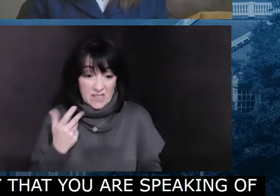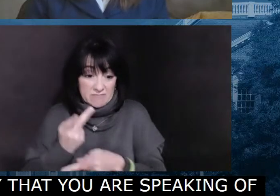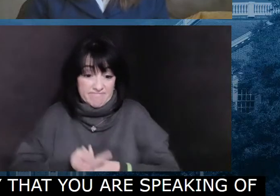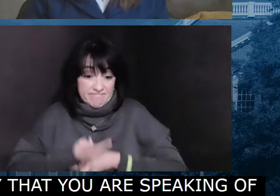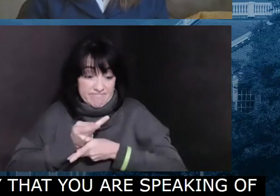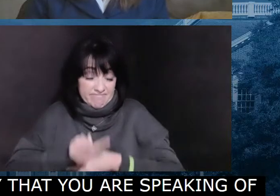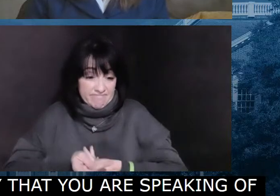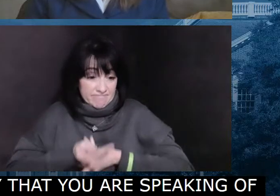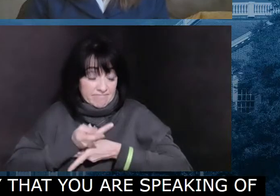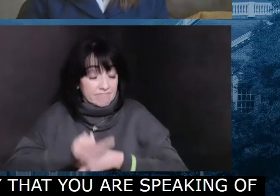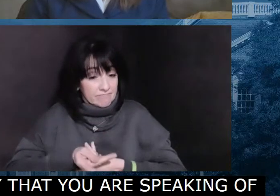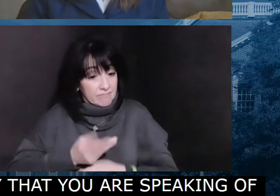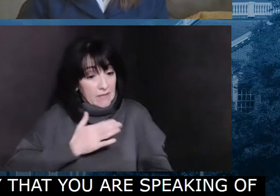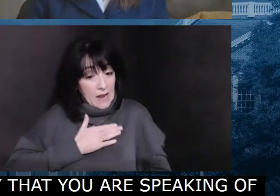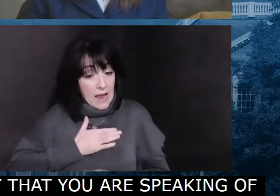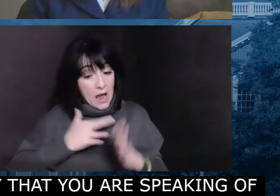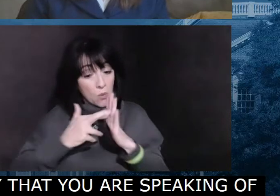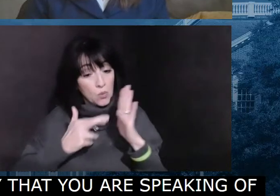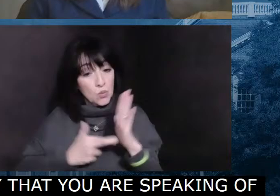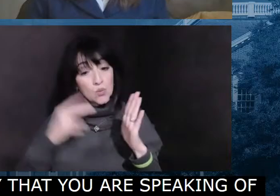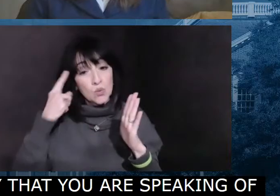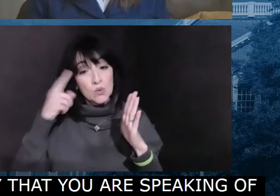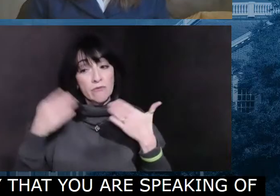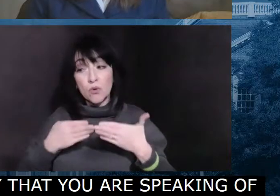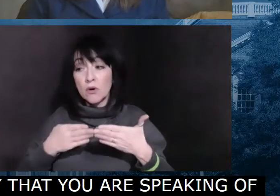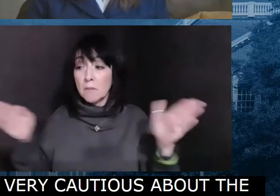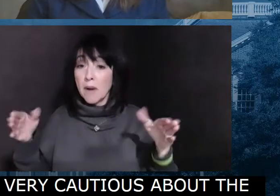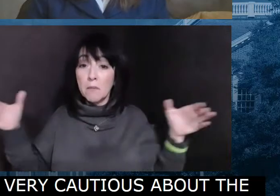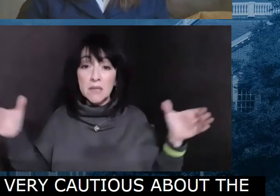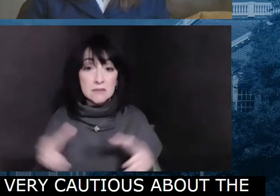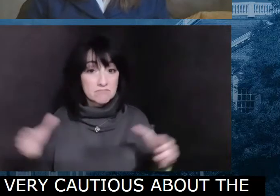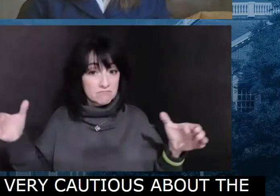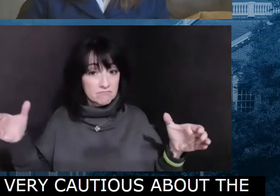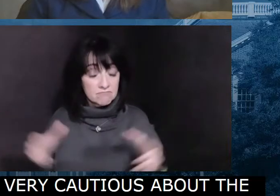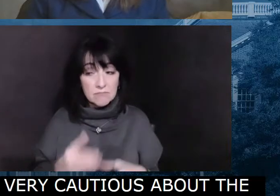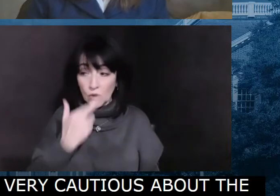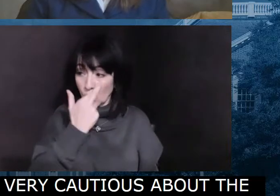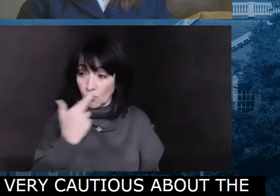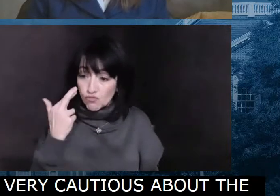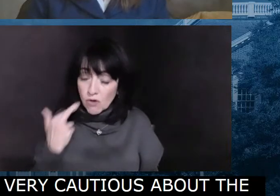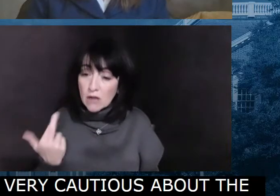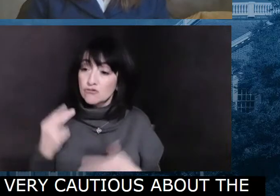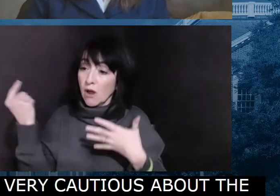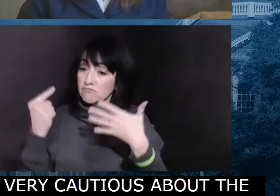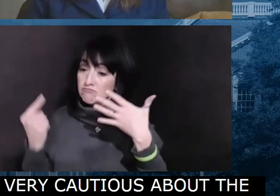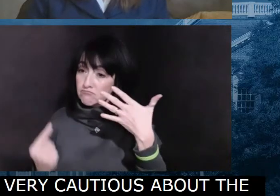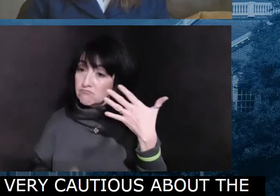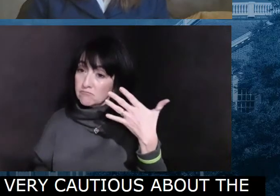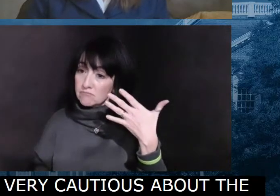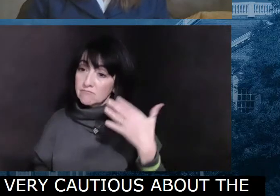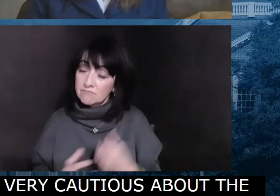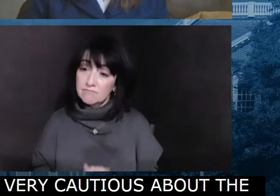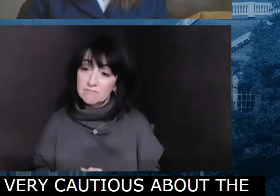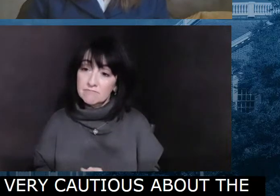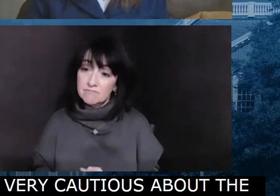restrictions that we have for public gatherings and public spaces. I'm very